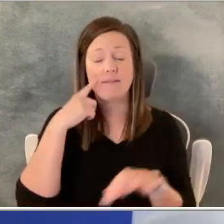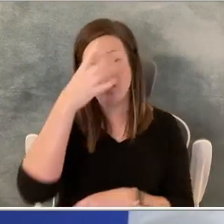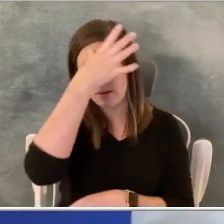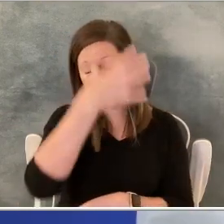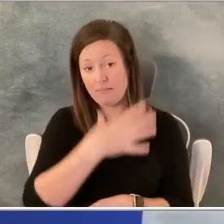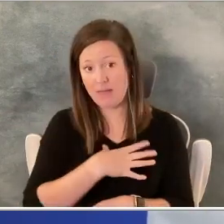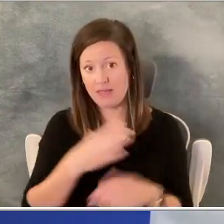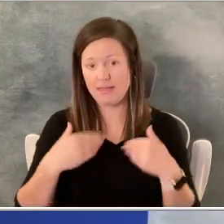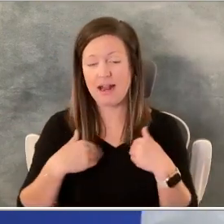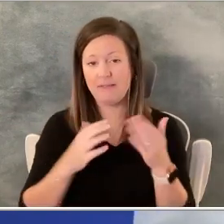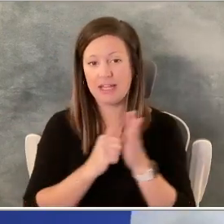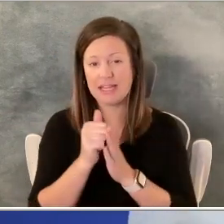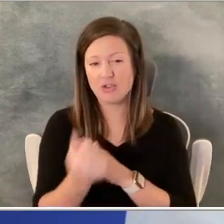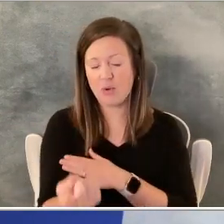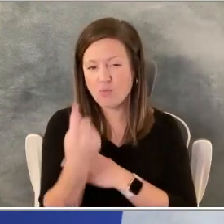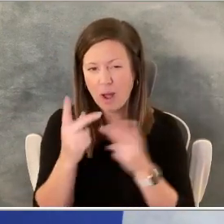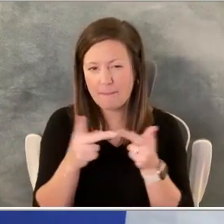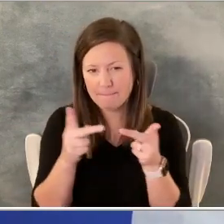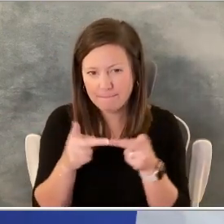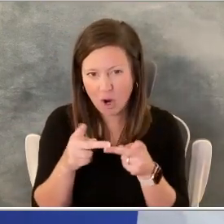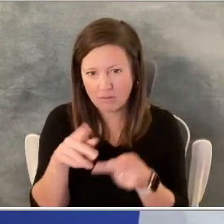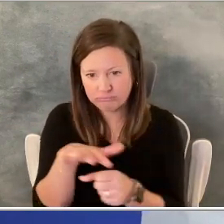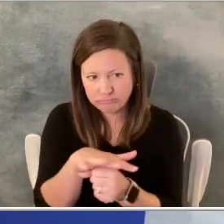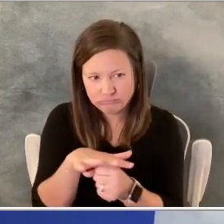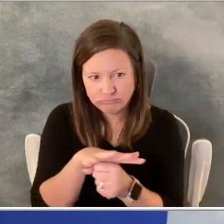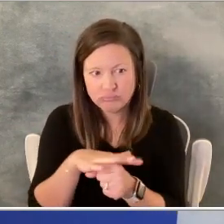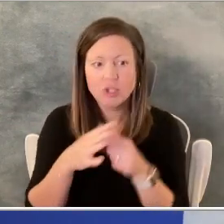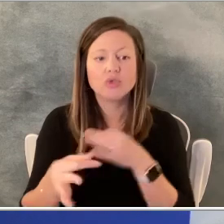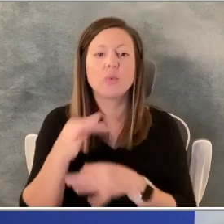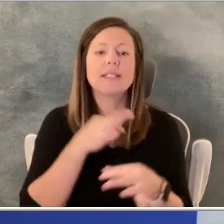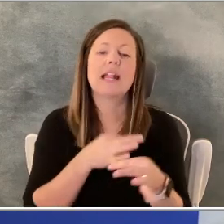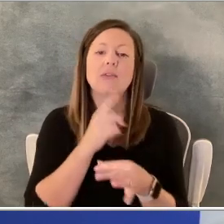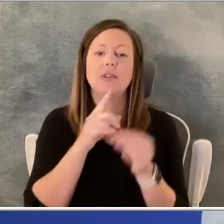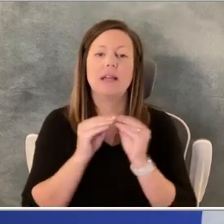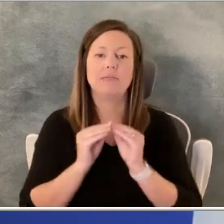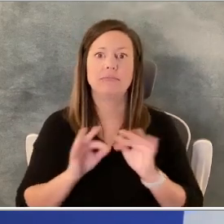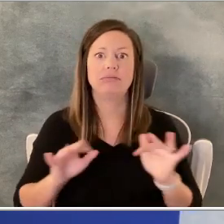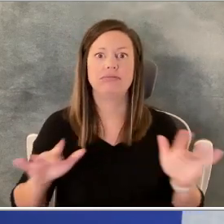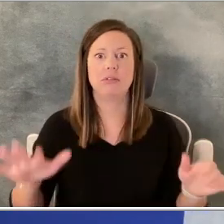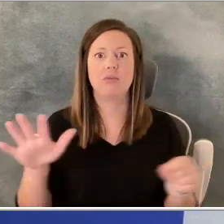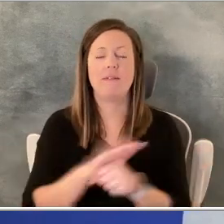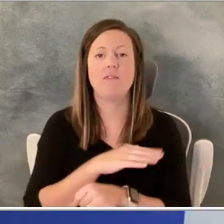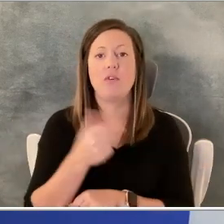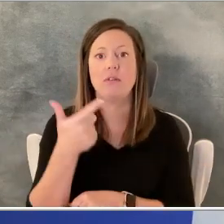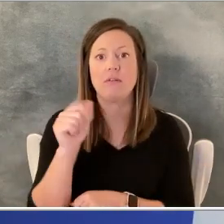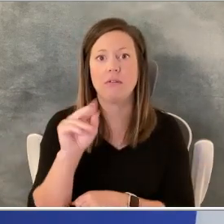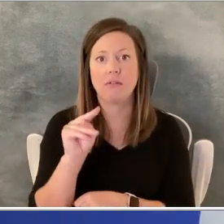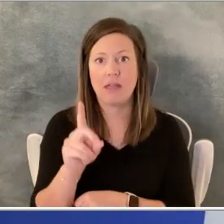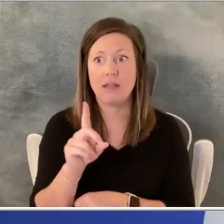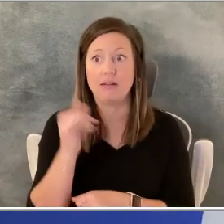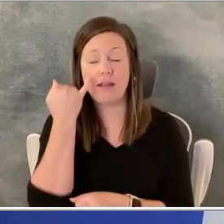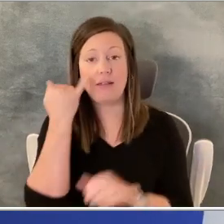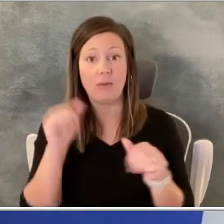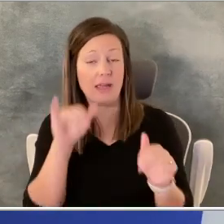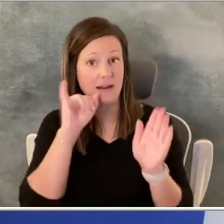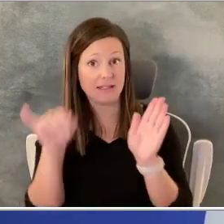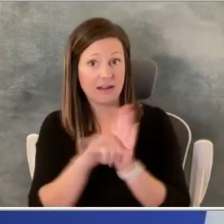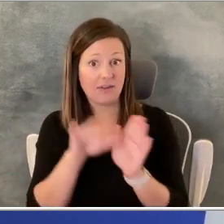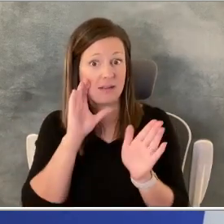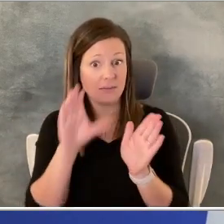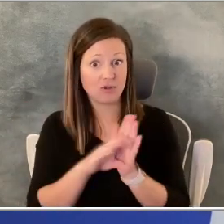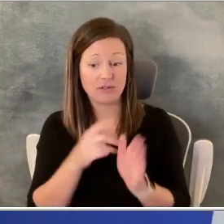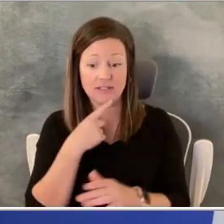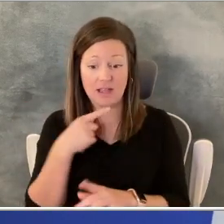part of the prostate. So as opposed to being diffusely throughout the entire gland, if we can identify it like we did on those films and say, well, there it is, I can put a